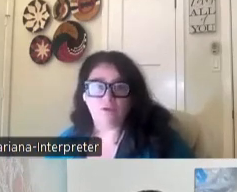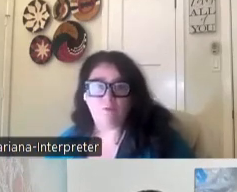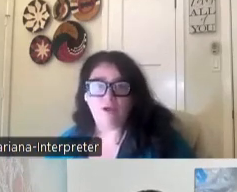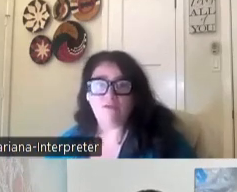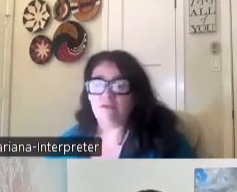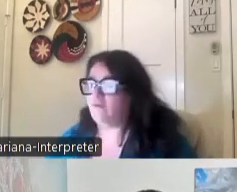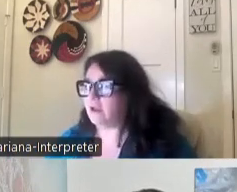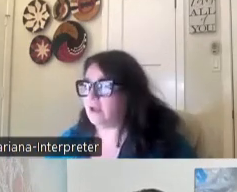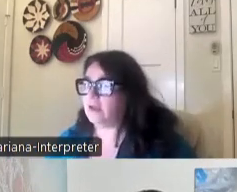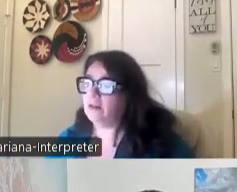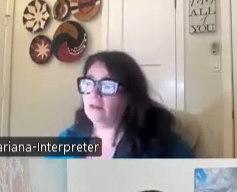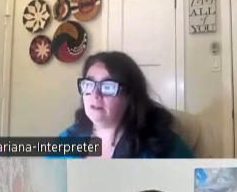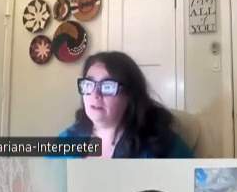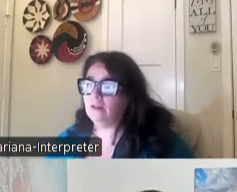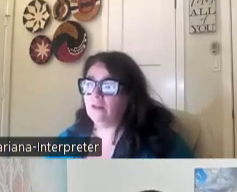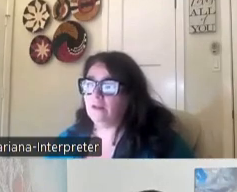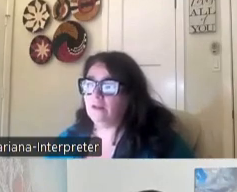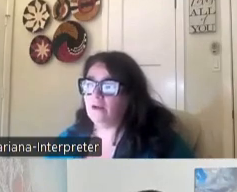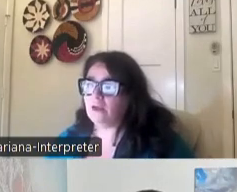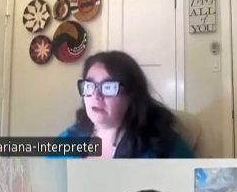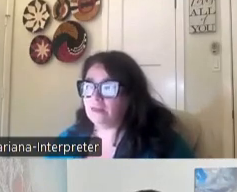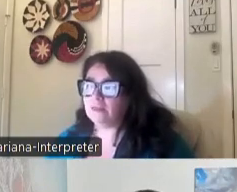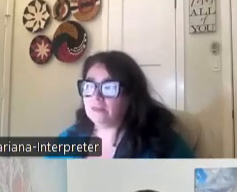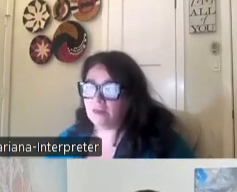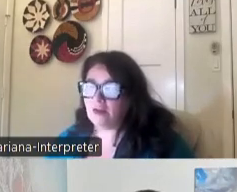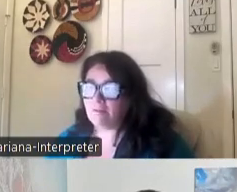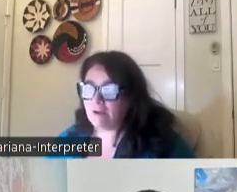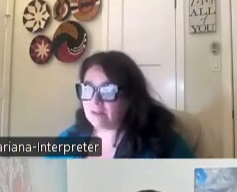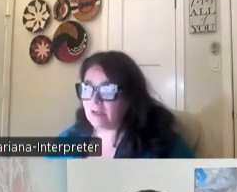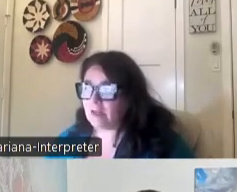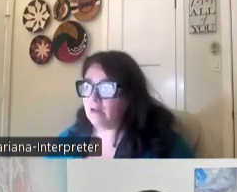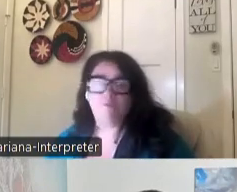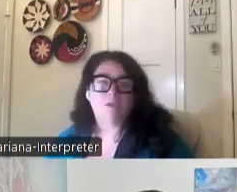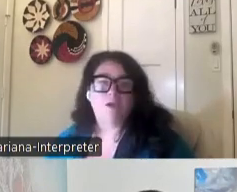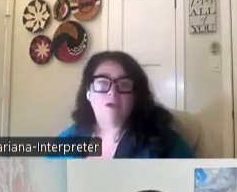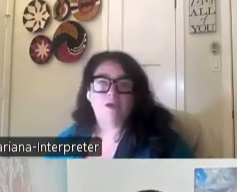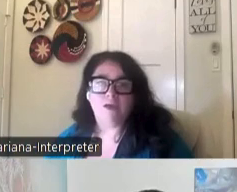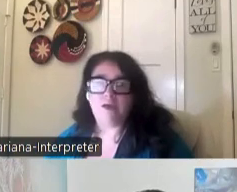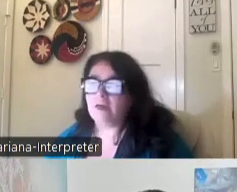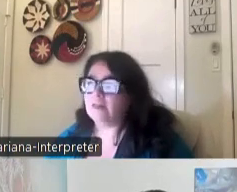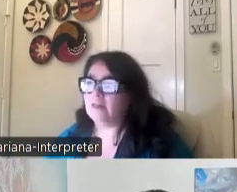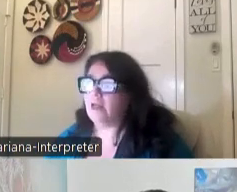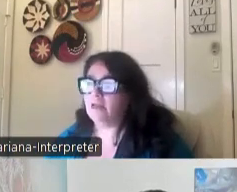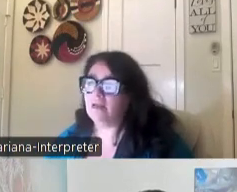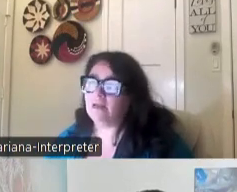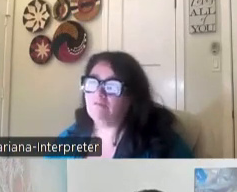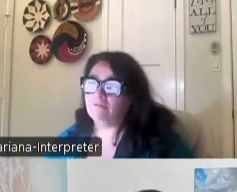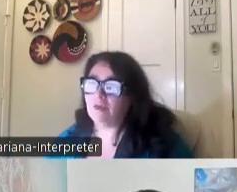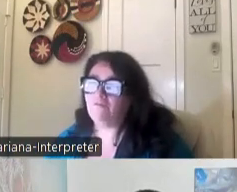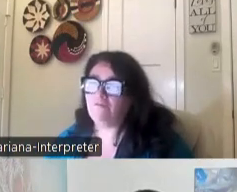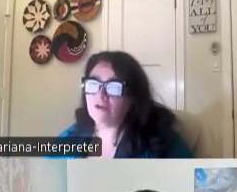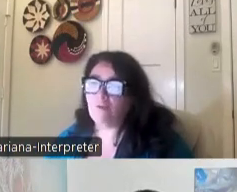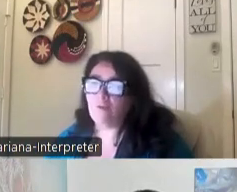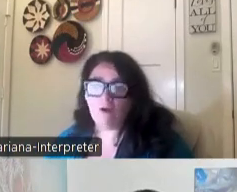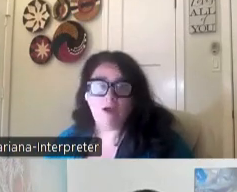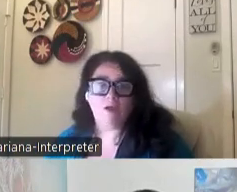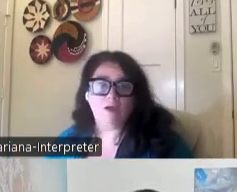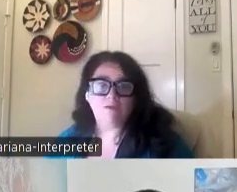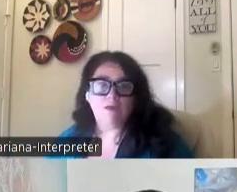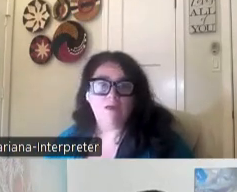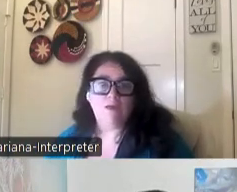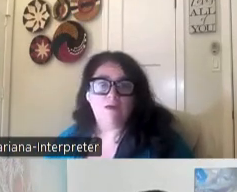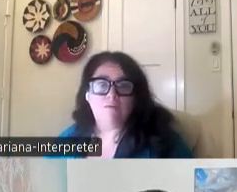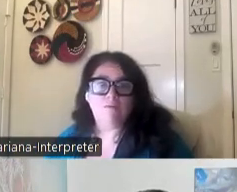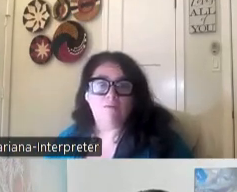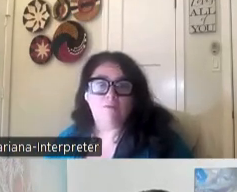Now, what this means in practice is that the larger sponge has a greater capacity to absorb water. So if you spill a bunch of water on your